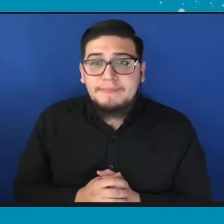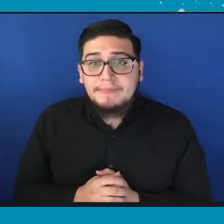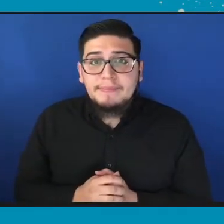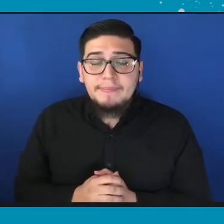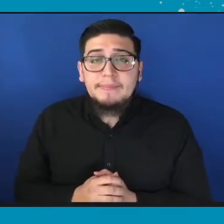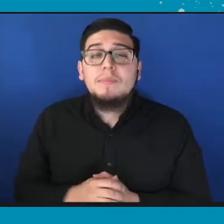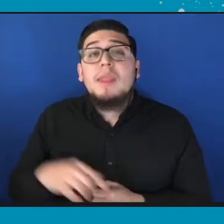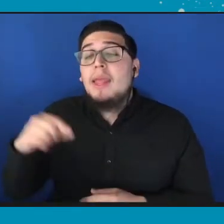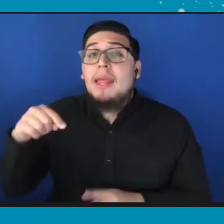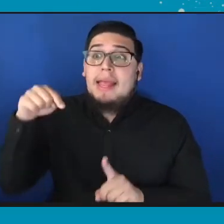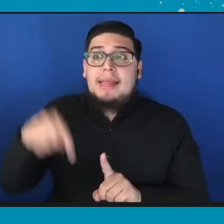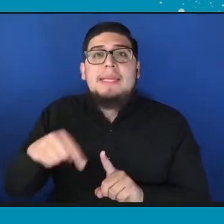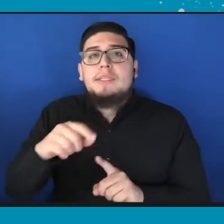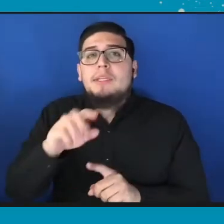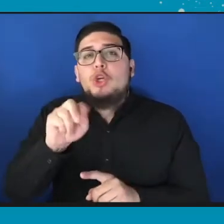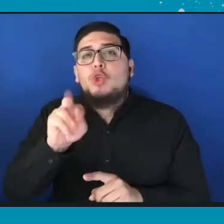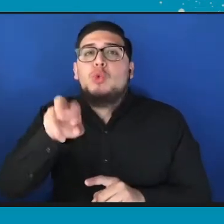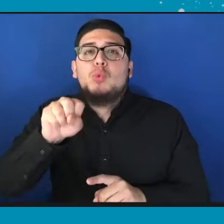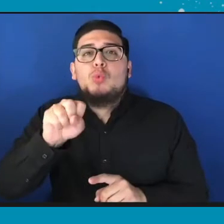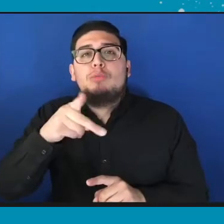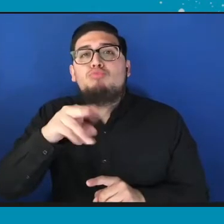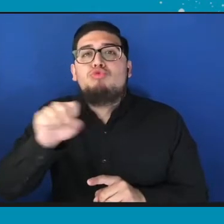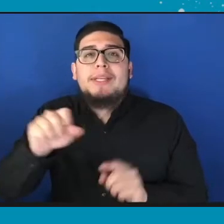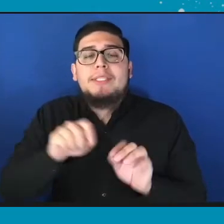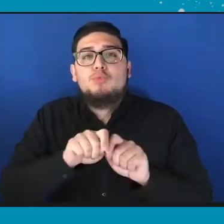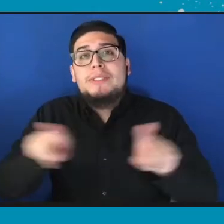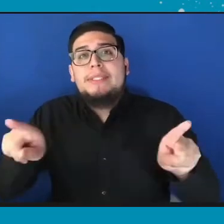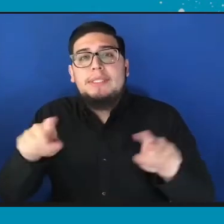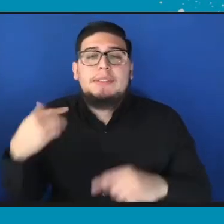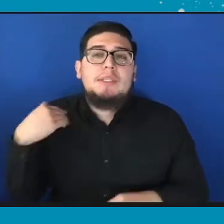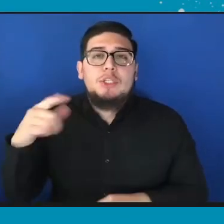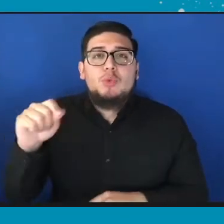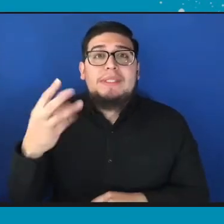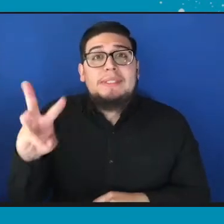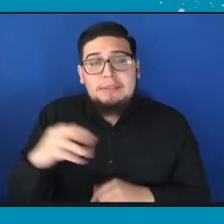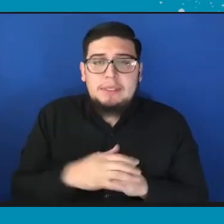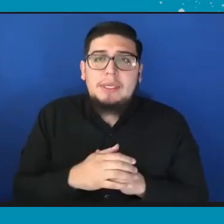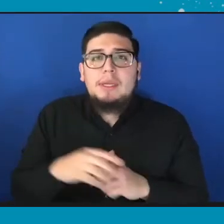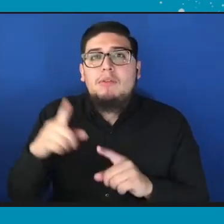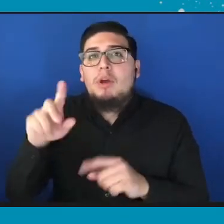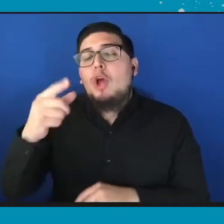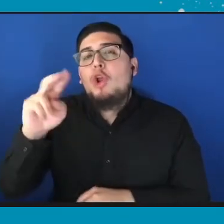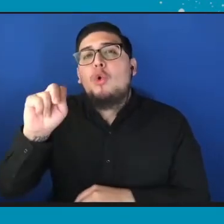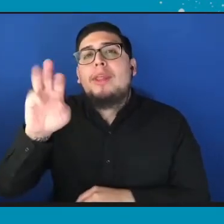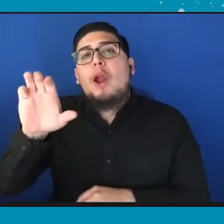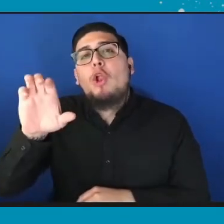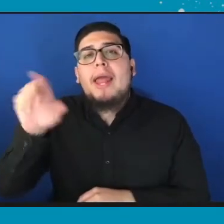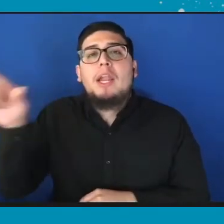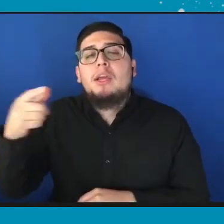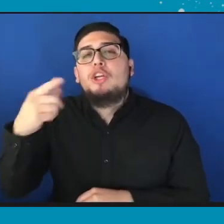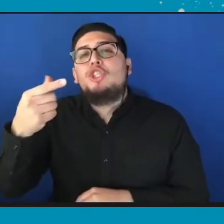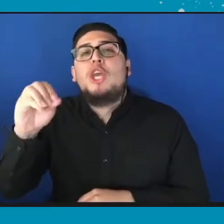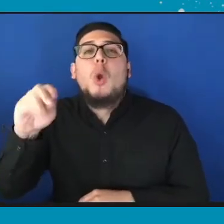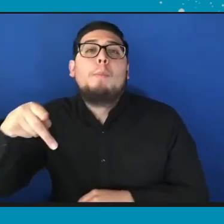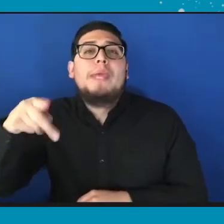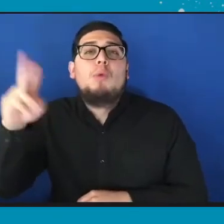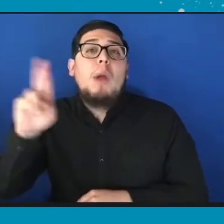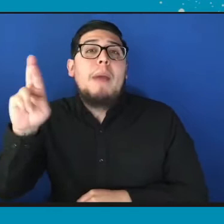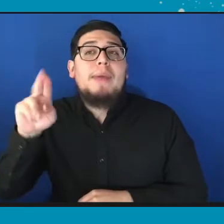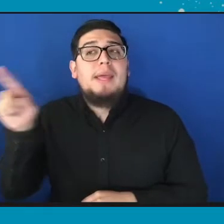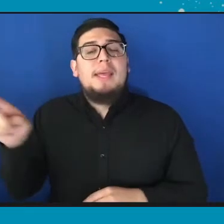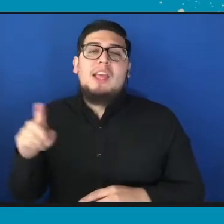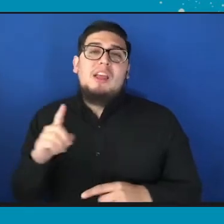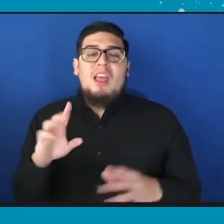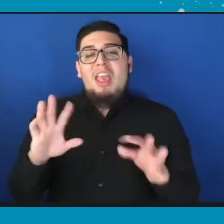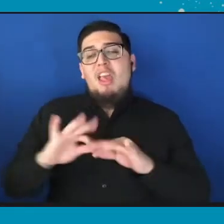This is a press release from 2016 from the North Carolina GOP. They were bragging about the fact that